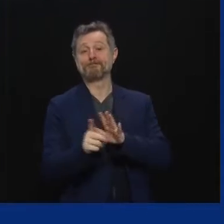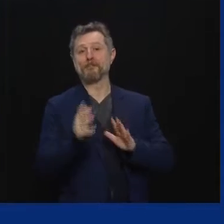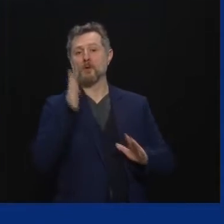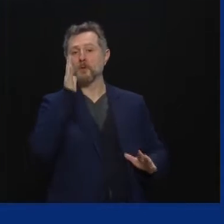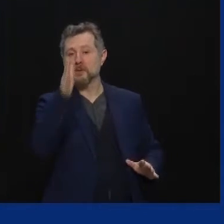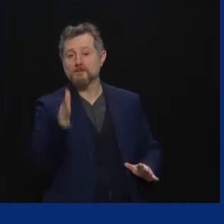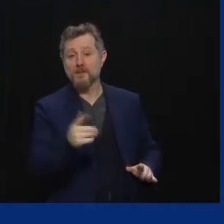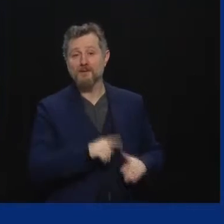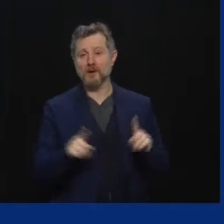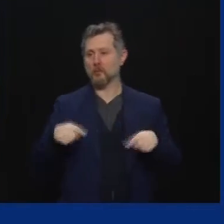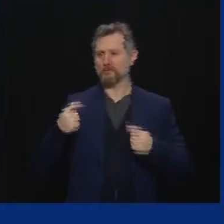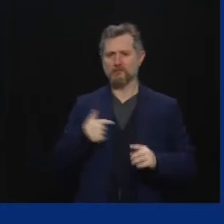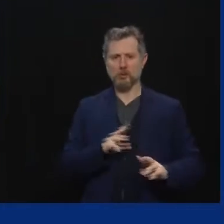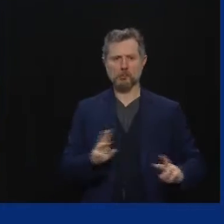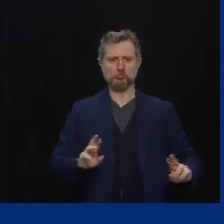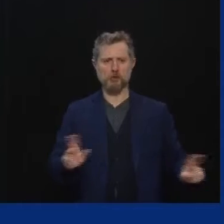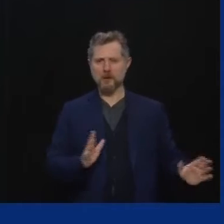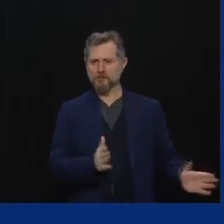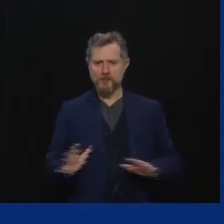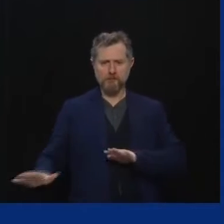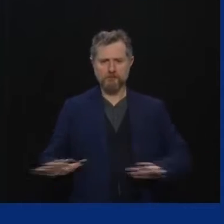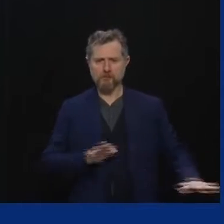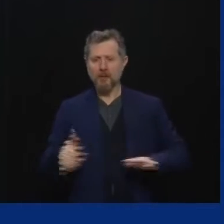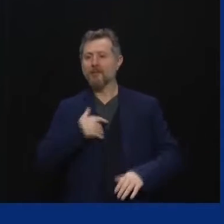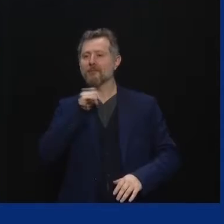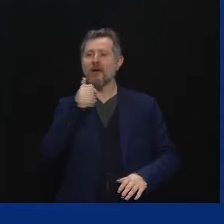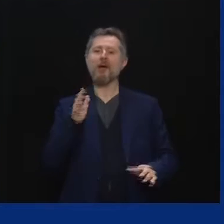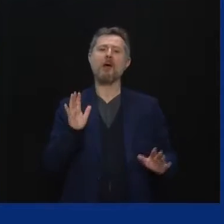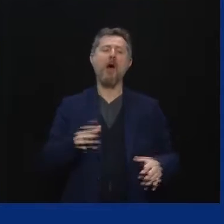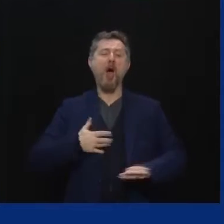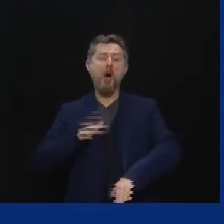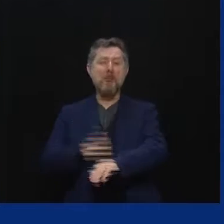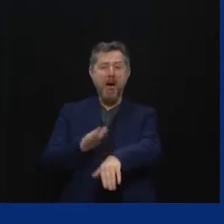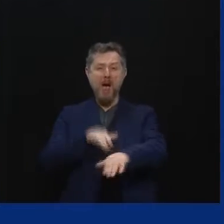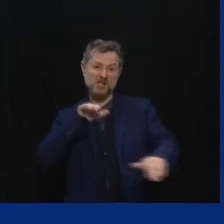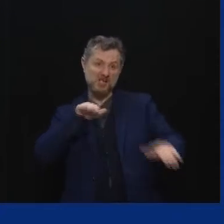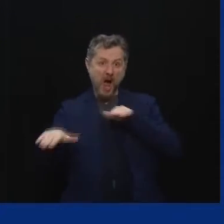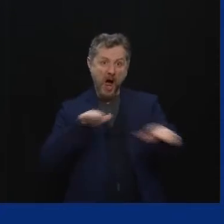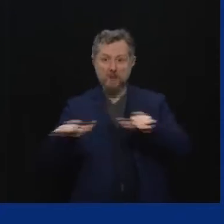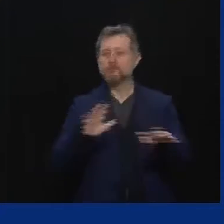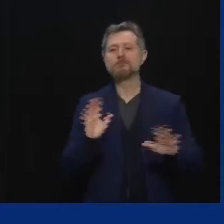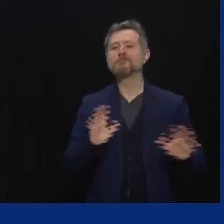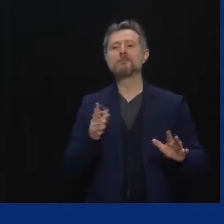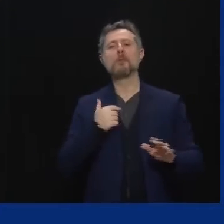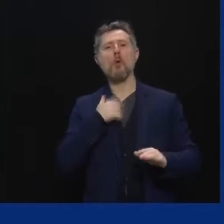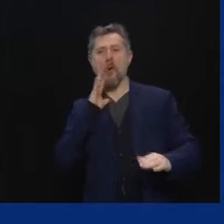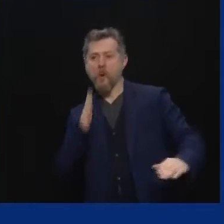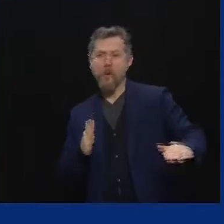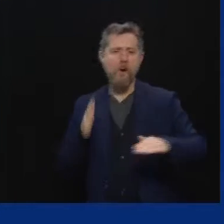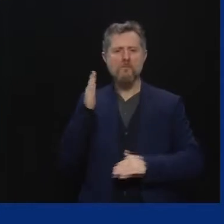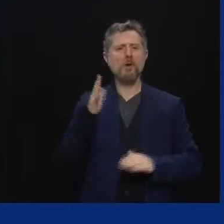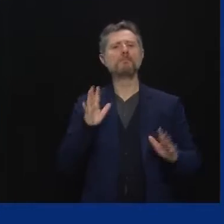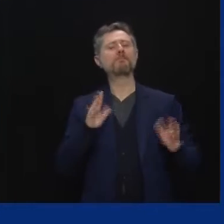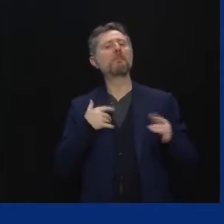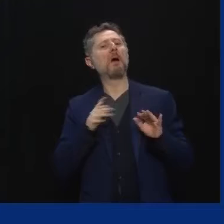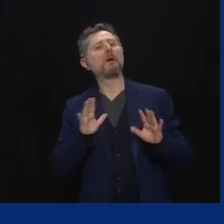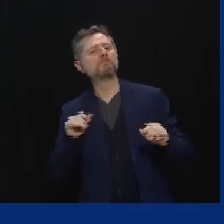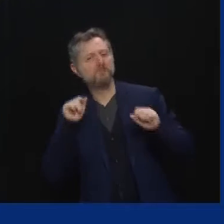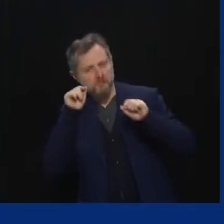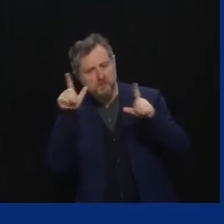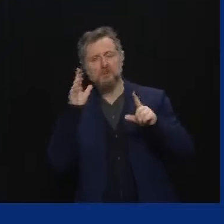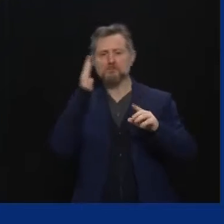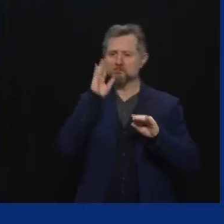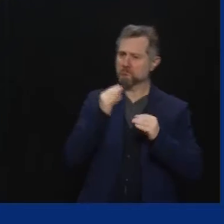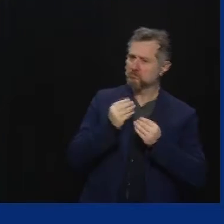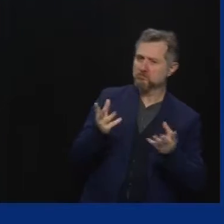prepared. We're not sounding the alarms. We're not overreacting to this. But I want New Yorkers to have the confidence to know that we are